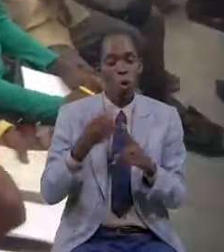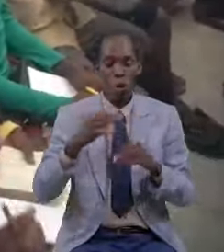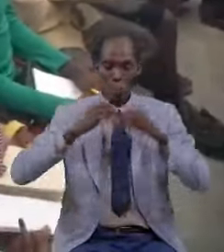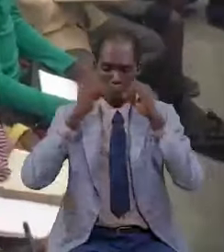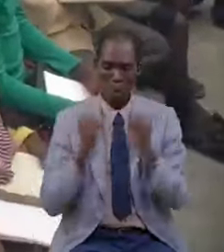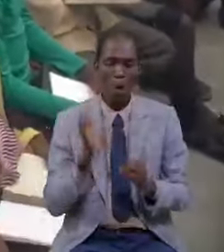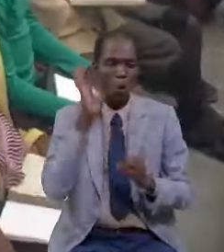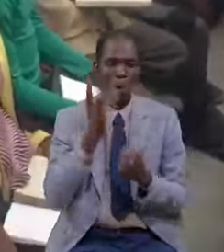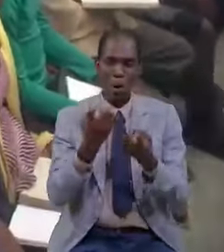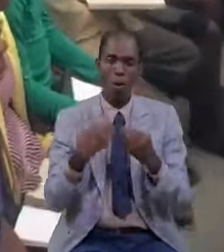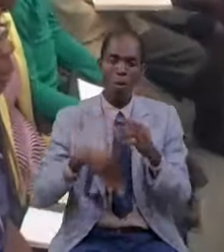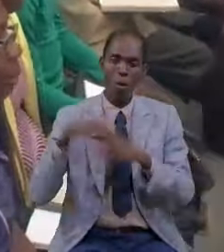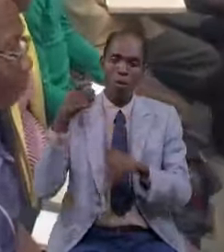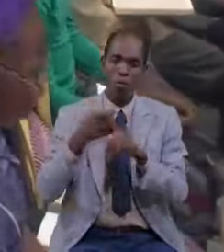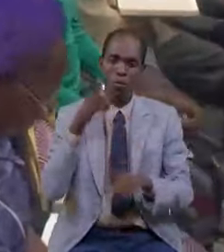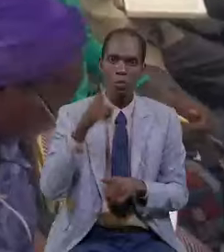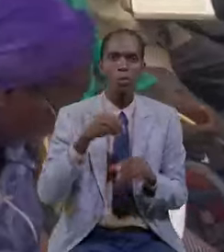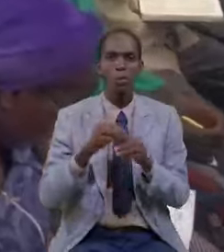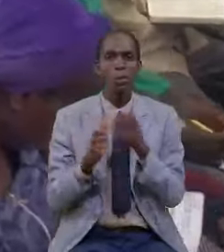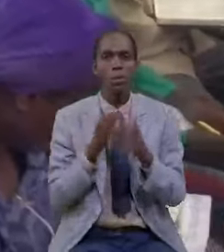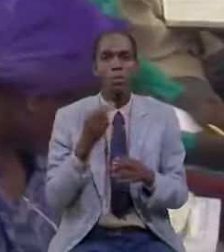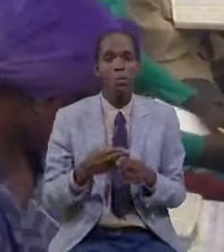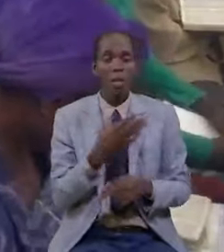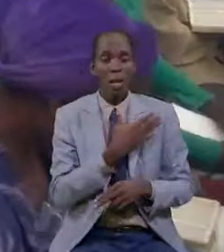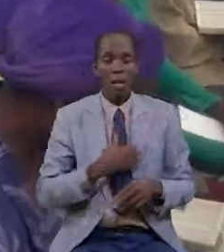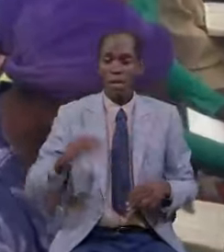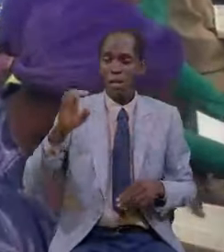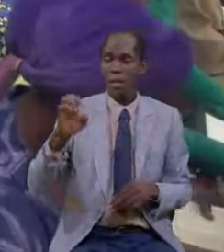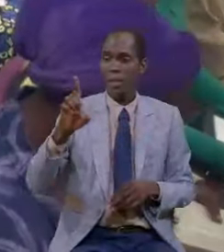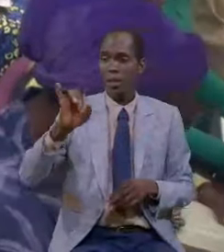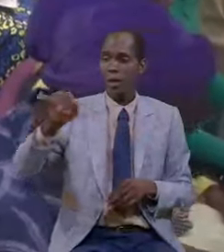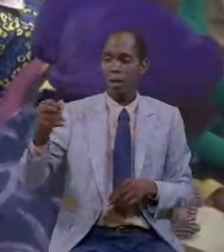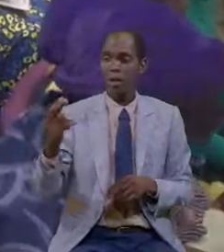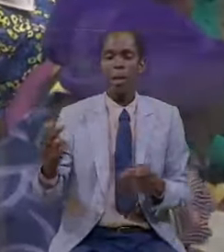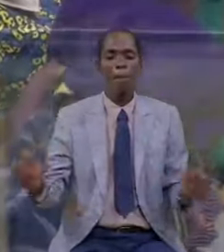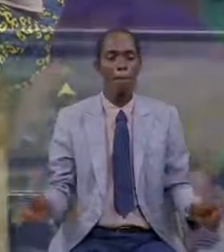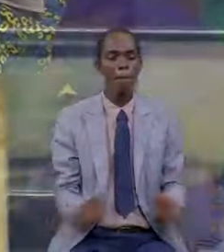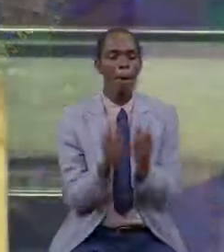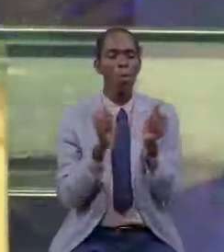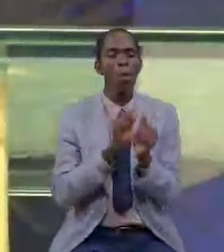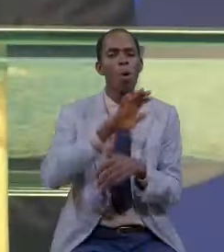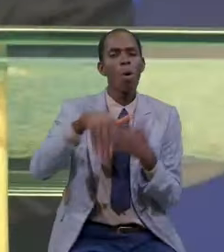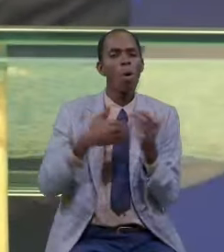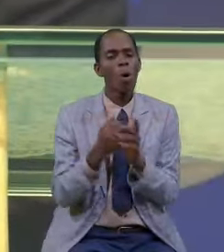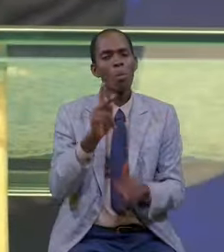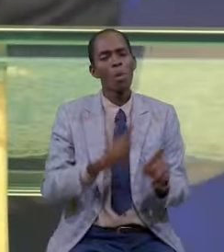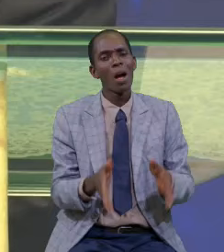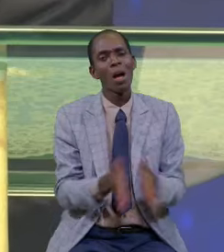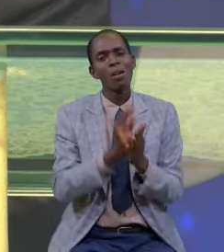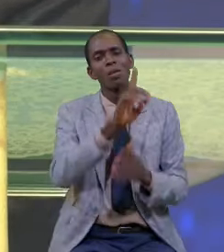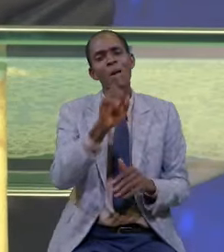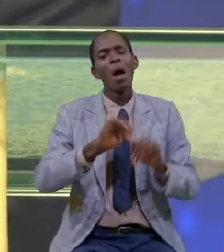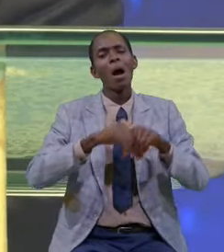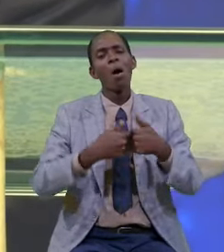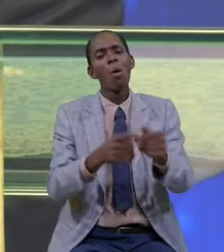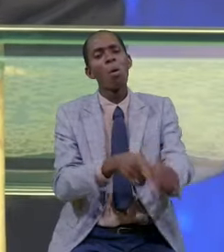And then Elijah came to all the people and said, how long halt ye